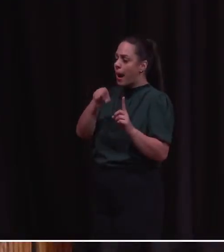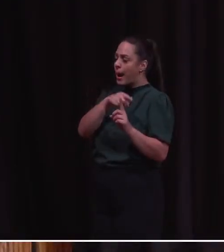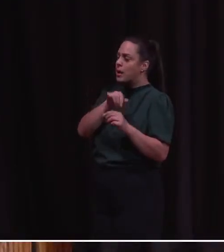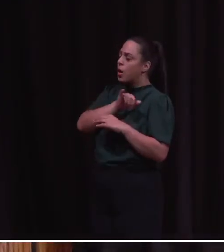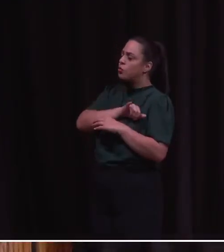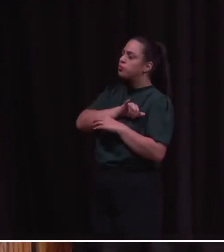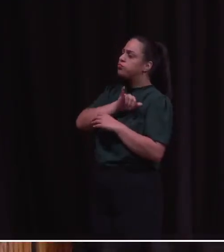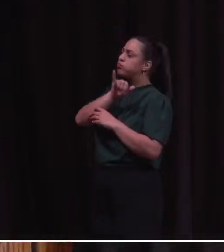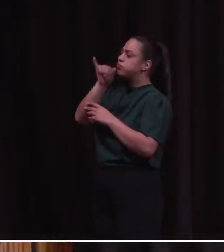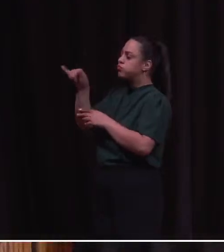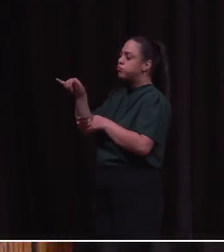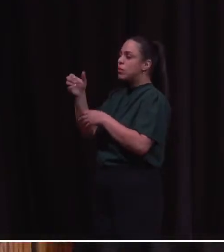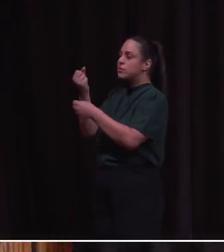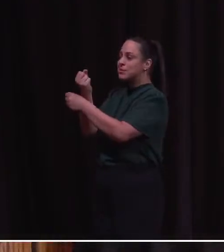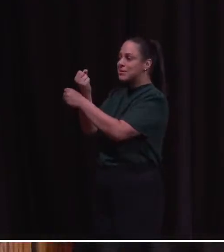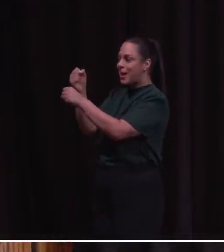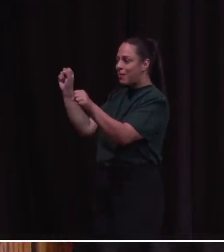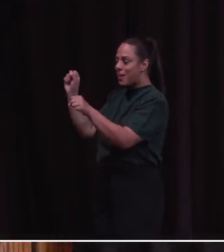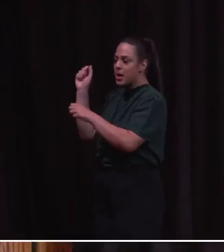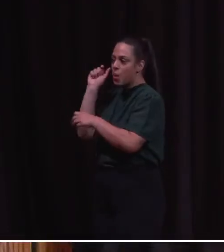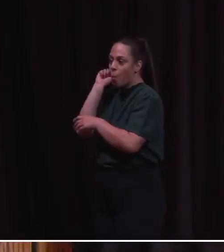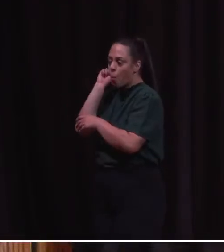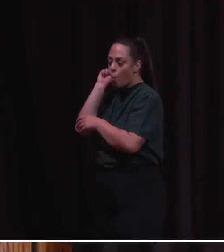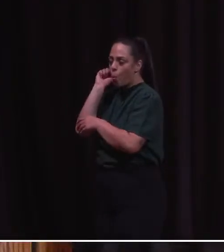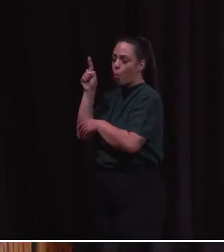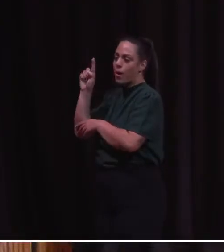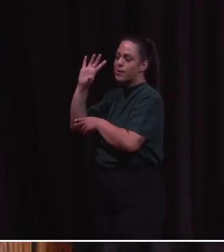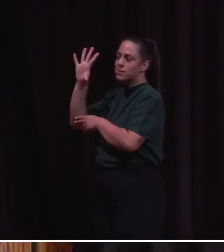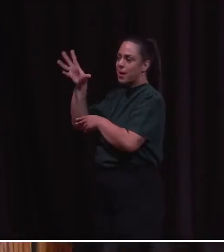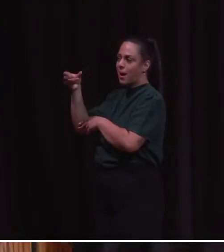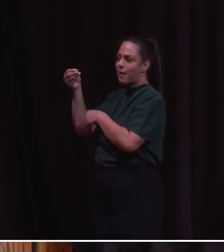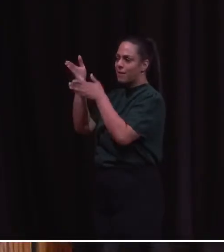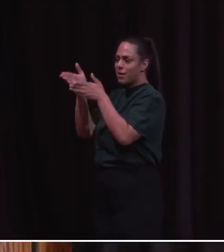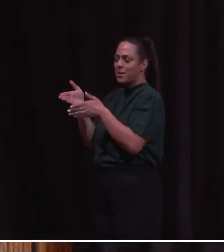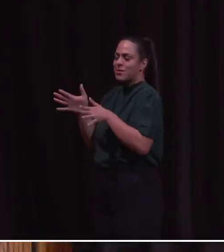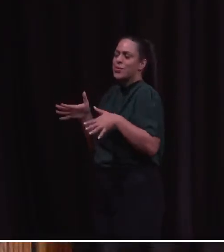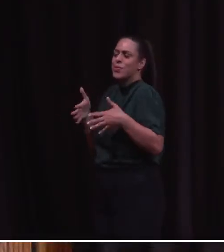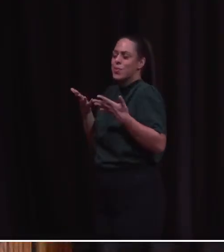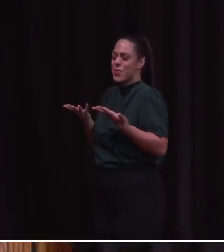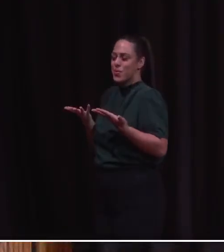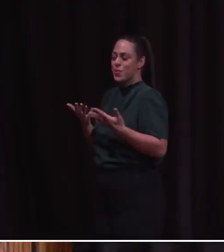order. In a chapter explicitly